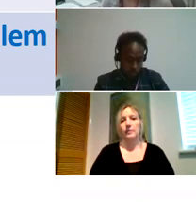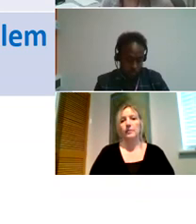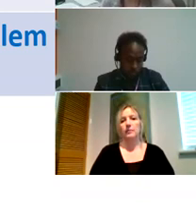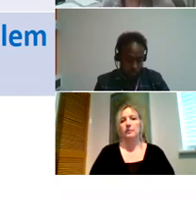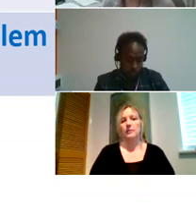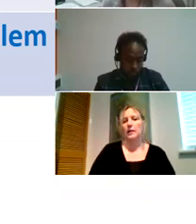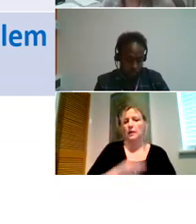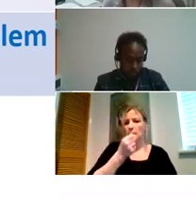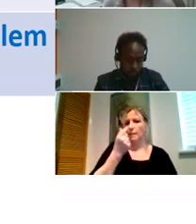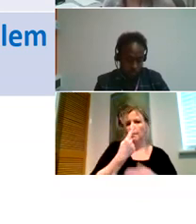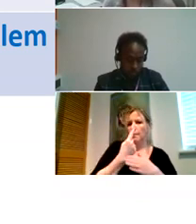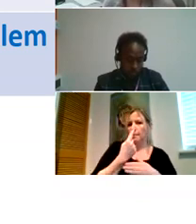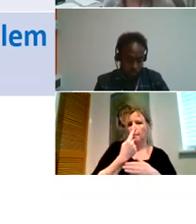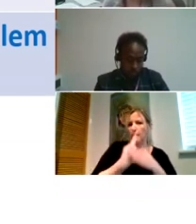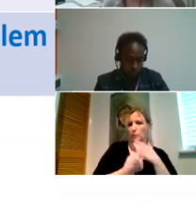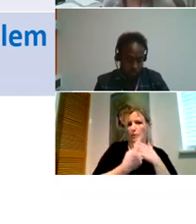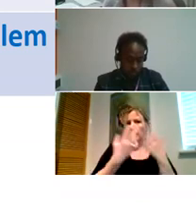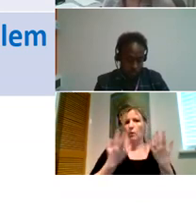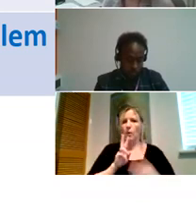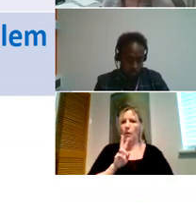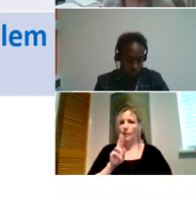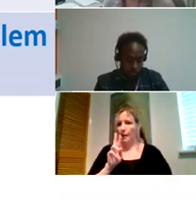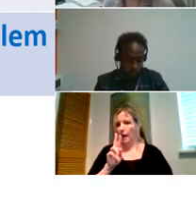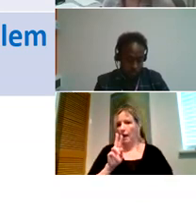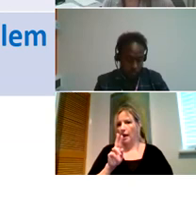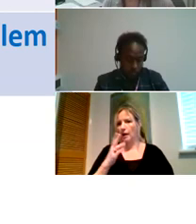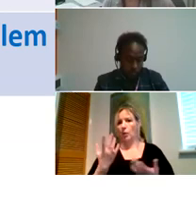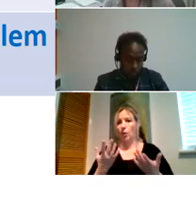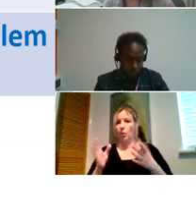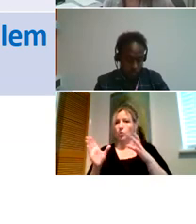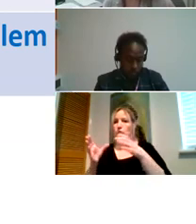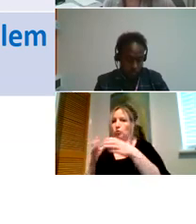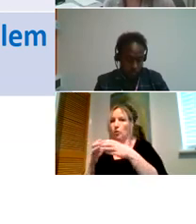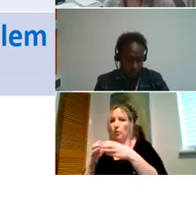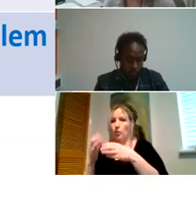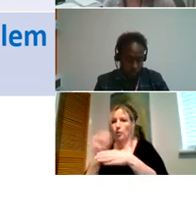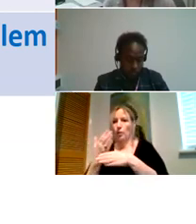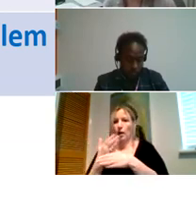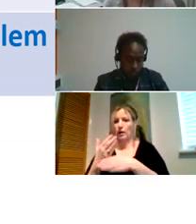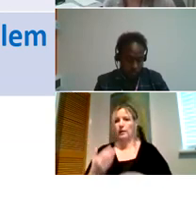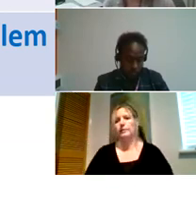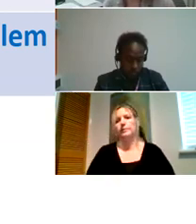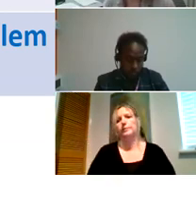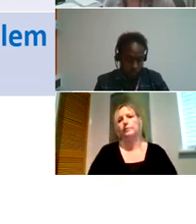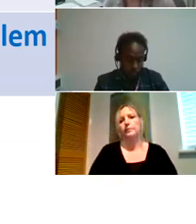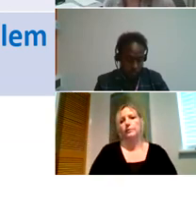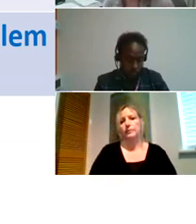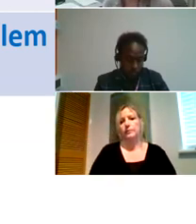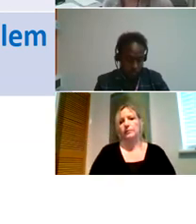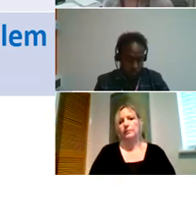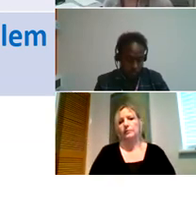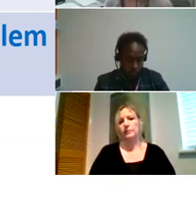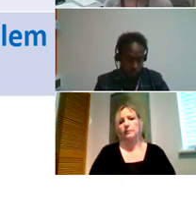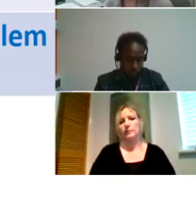work in groups. If you go remotely, you'll work with your teacher on Zoom